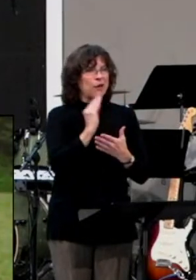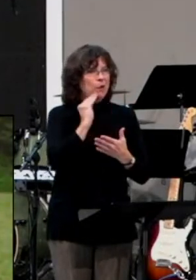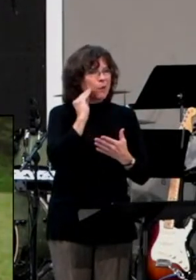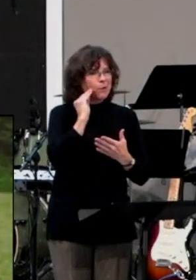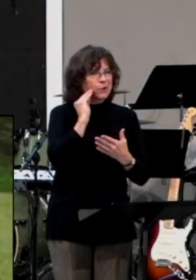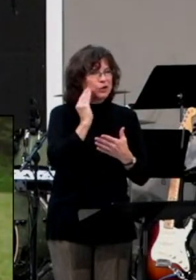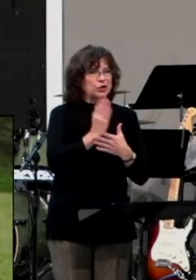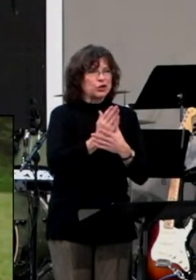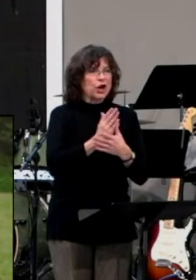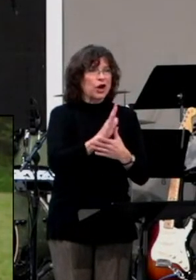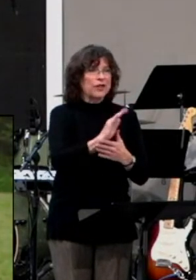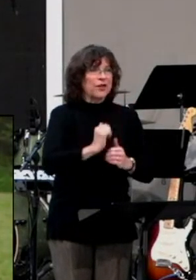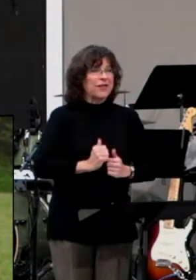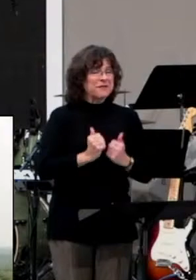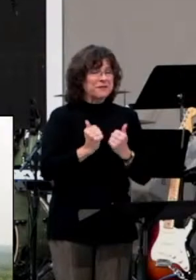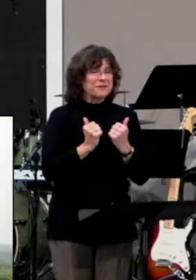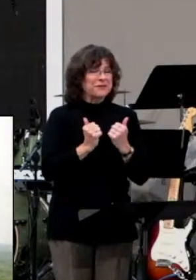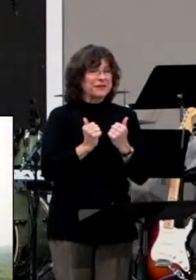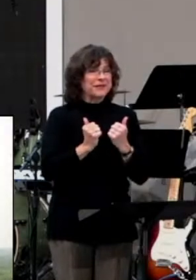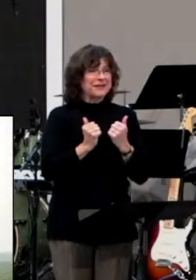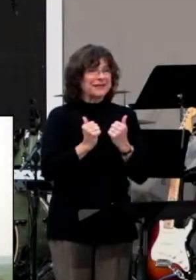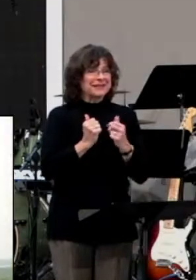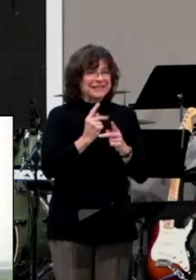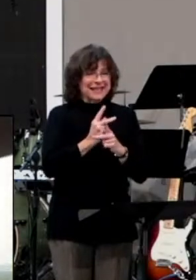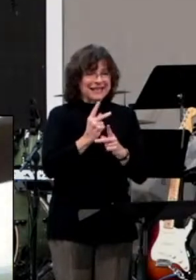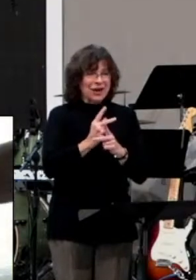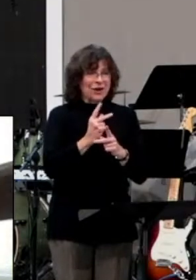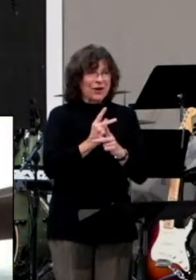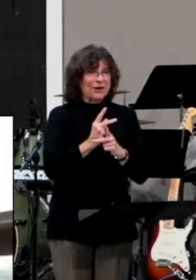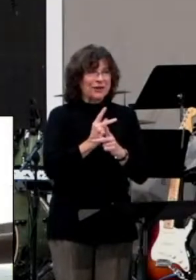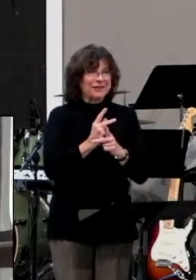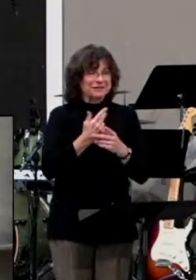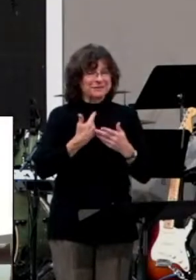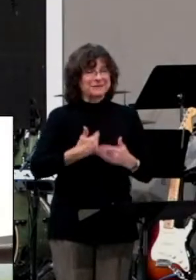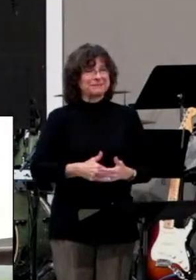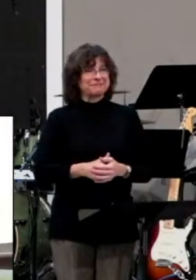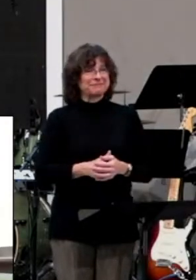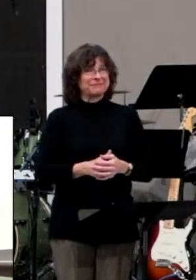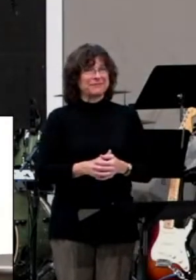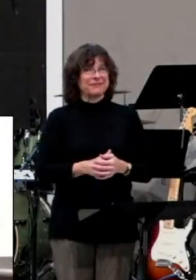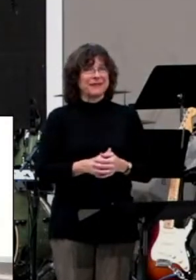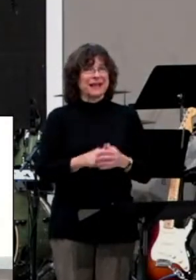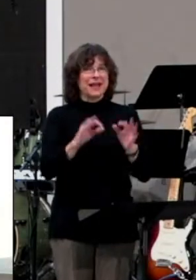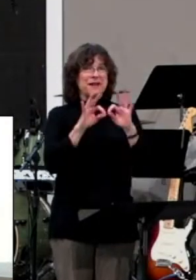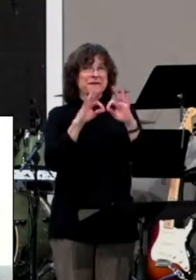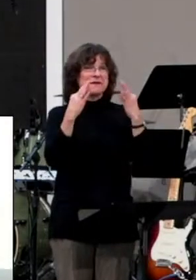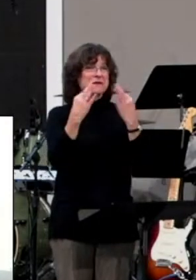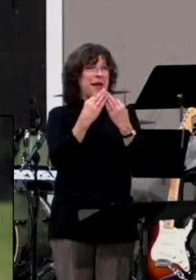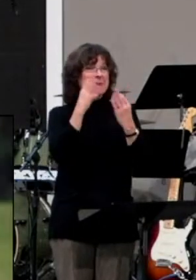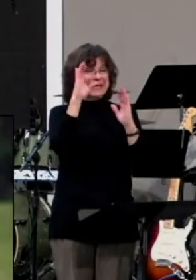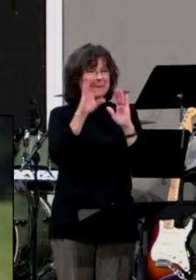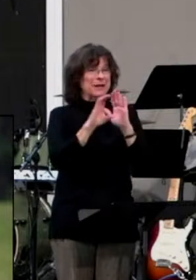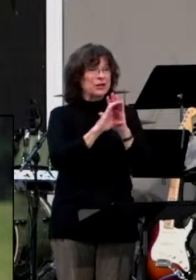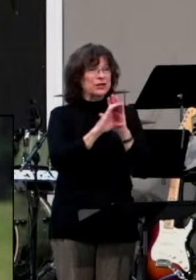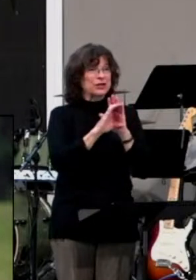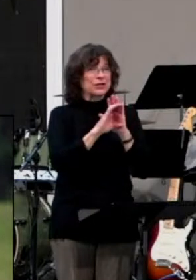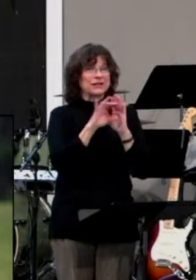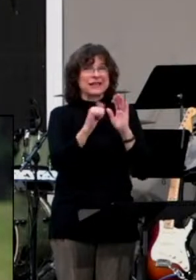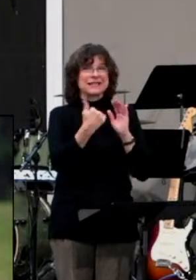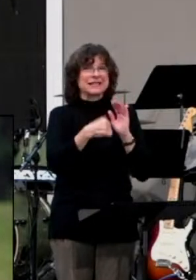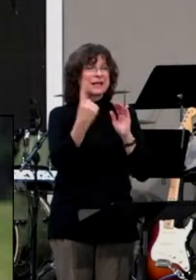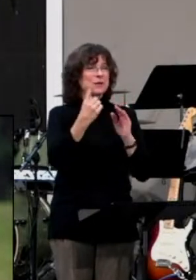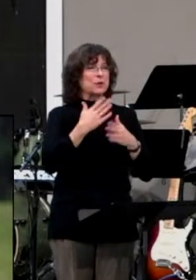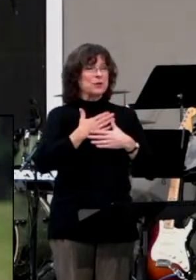their life to care for someone. When I think of family, I picture anybody who's willing to